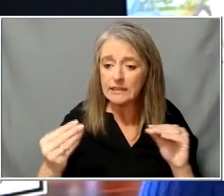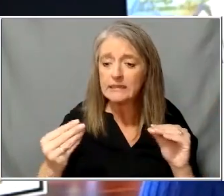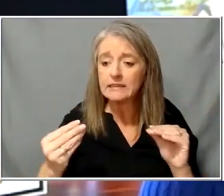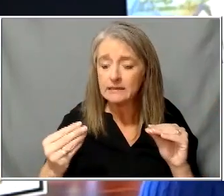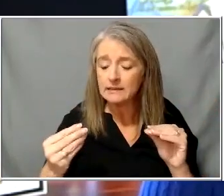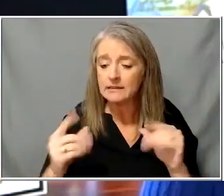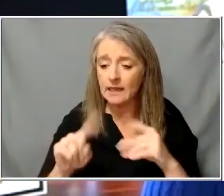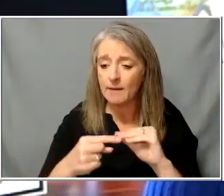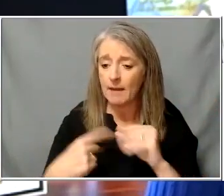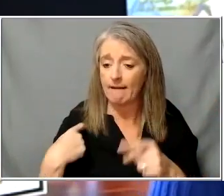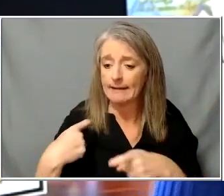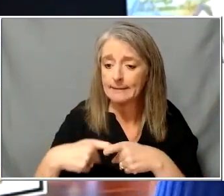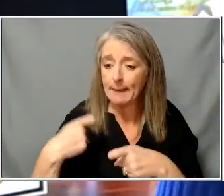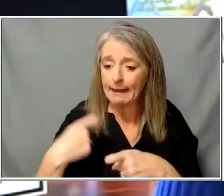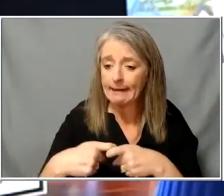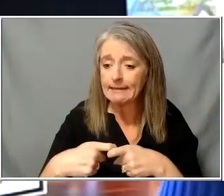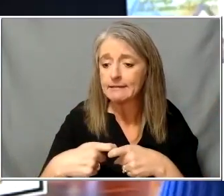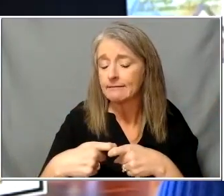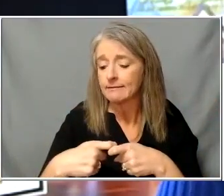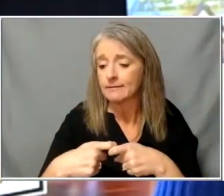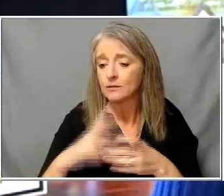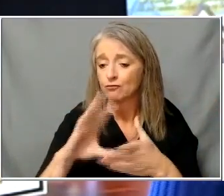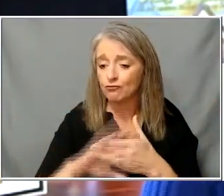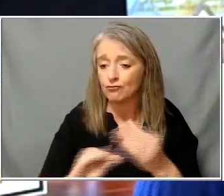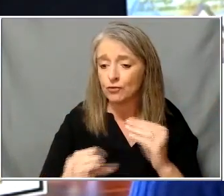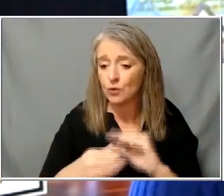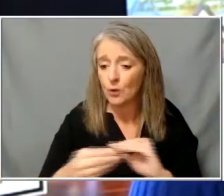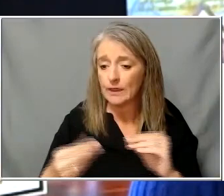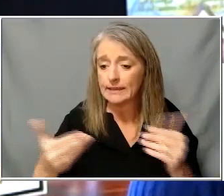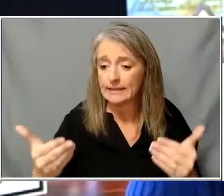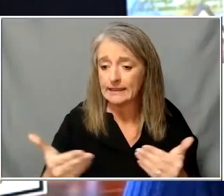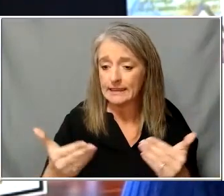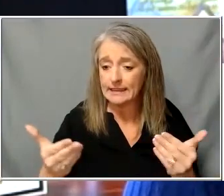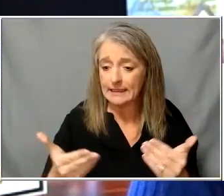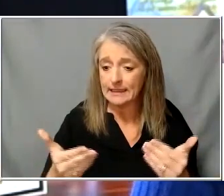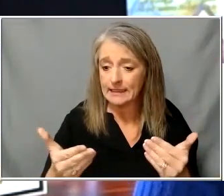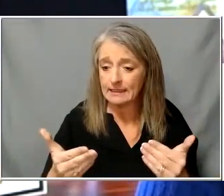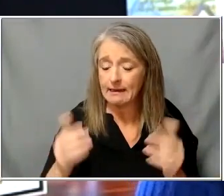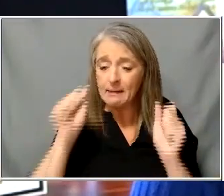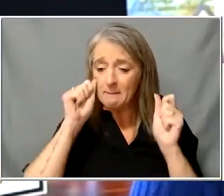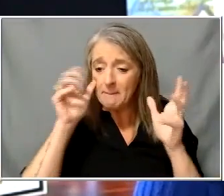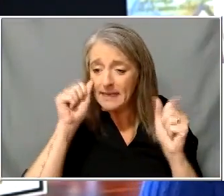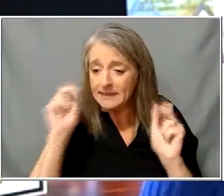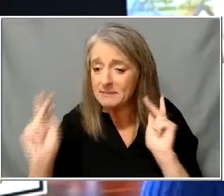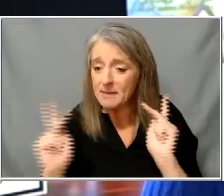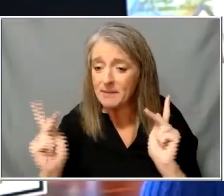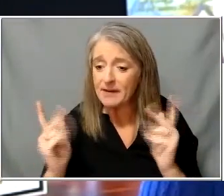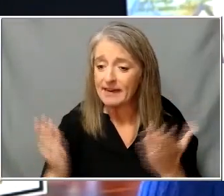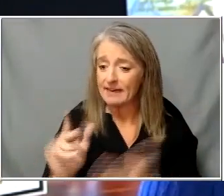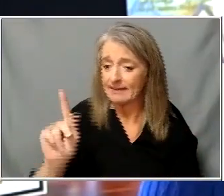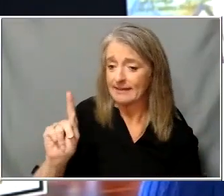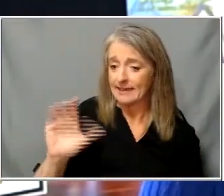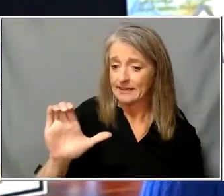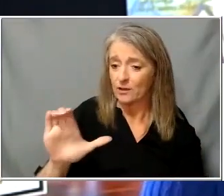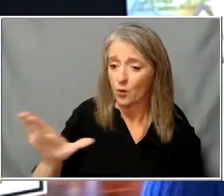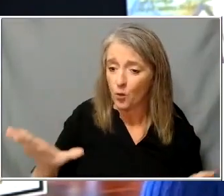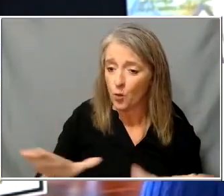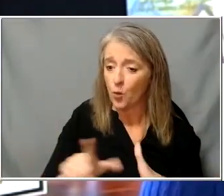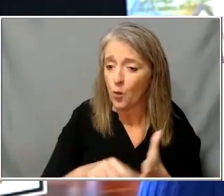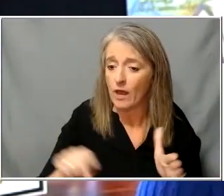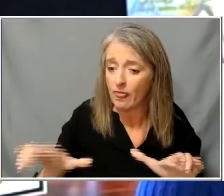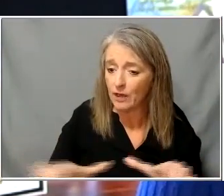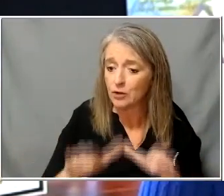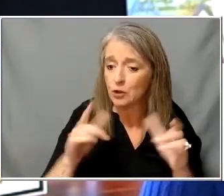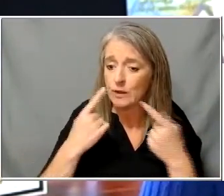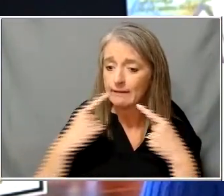about Hispanic stories here in and amazing people here in Kansas City and what they're doing and